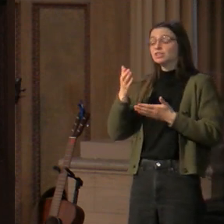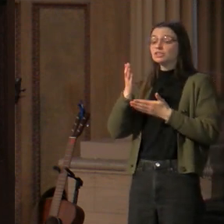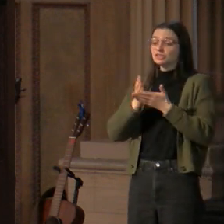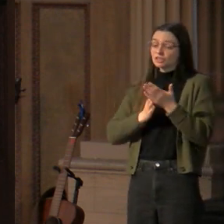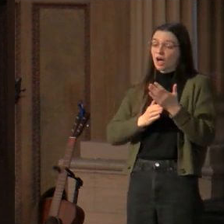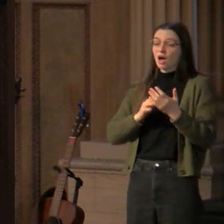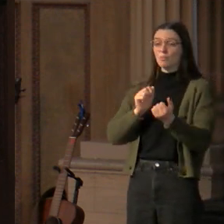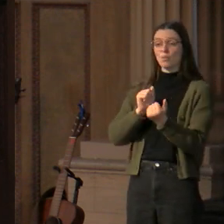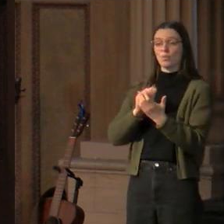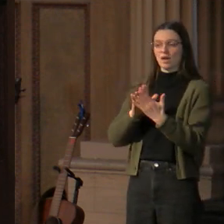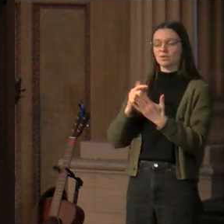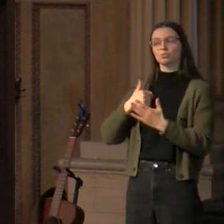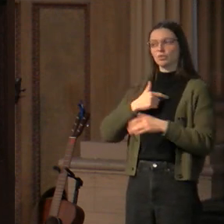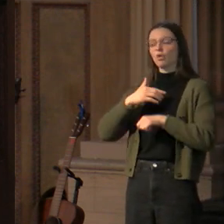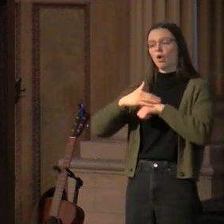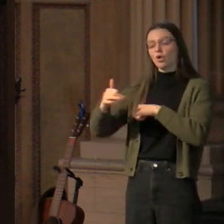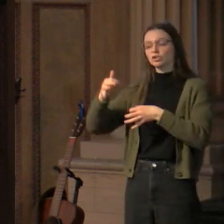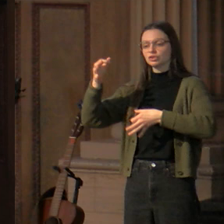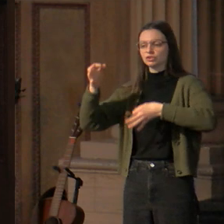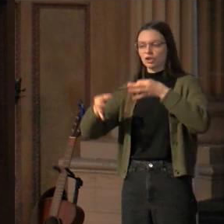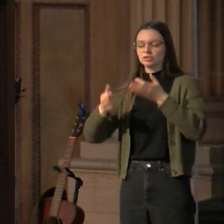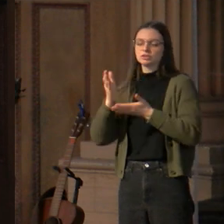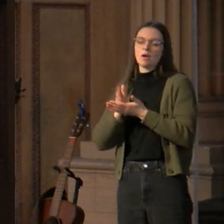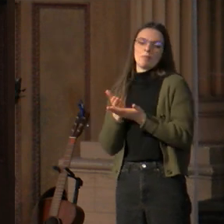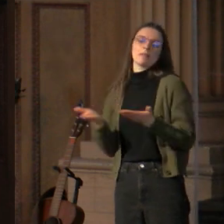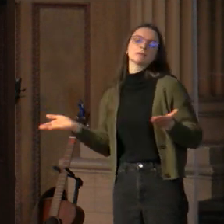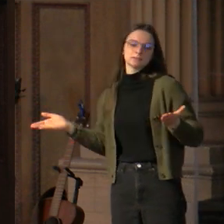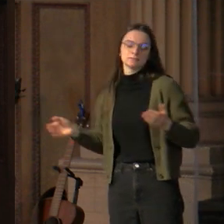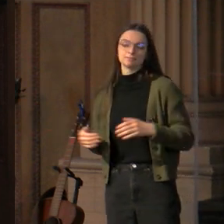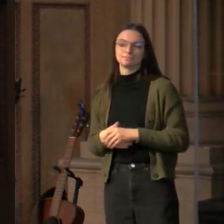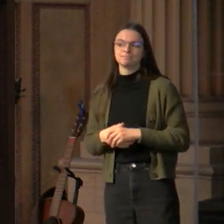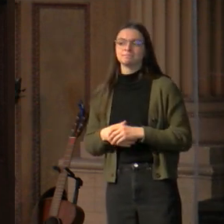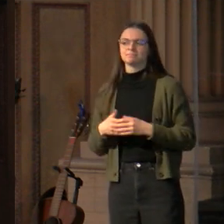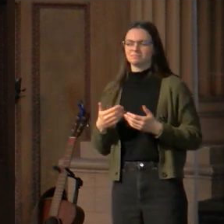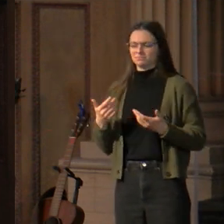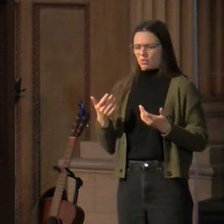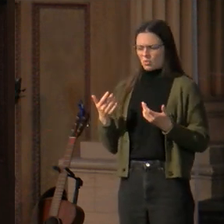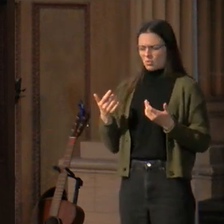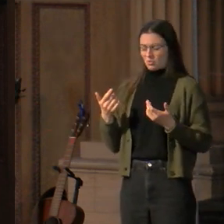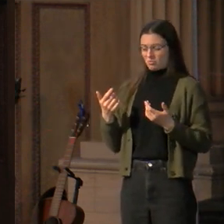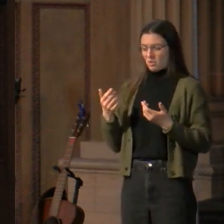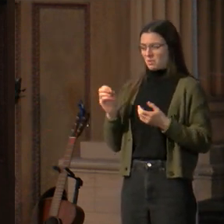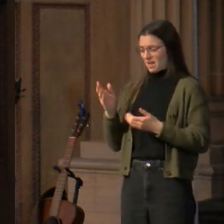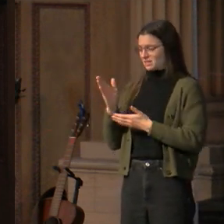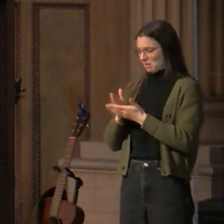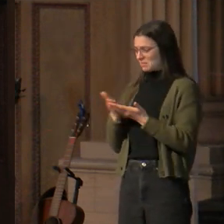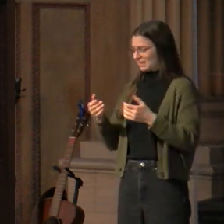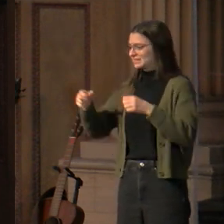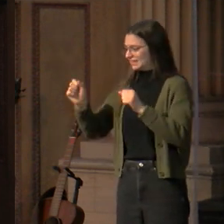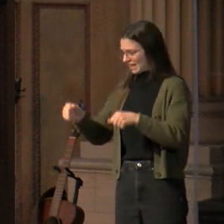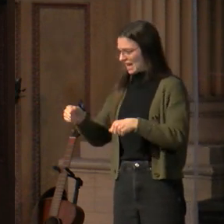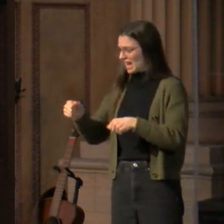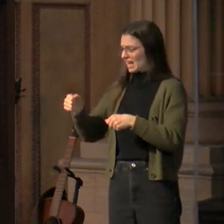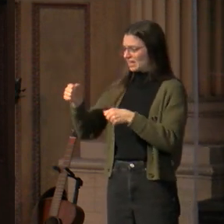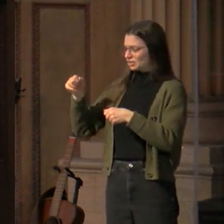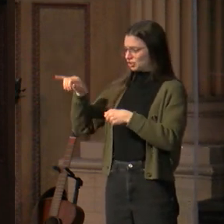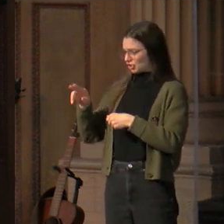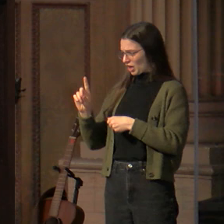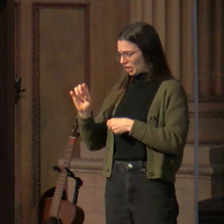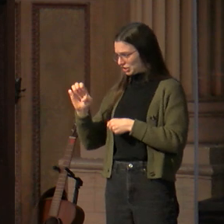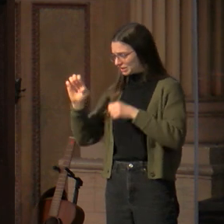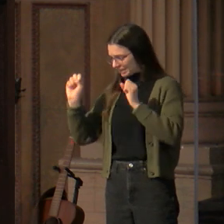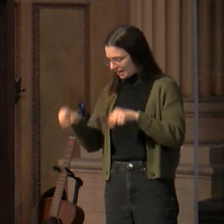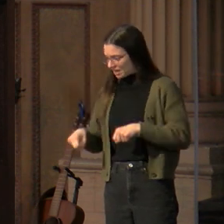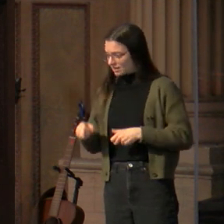So what are we called not to do? Well, context is always key, and so verse two, I think he explains the kind of judgment